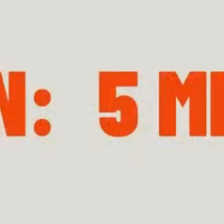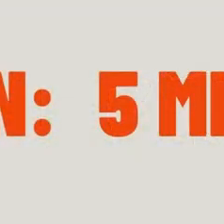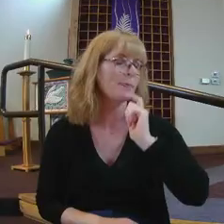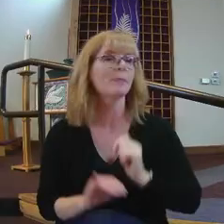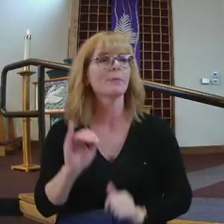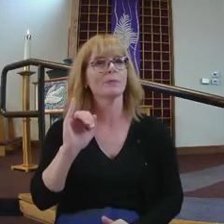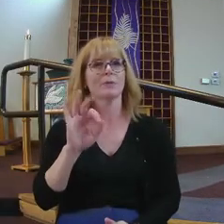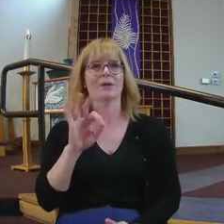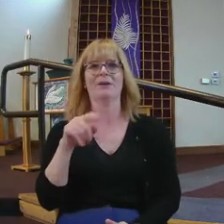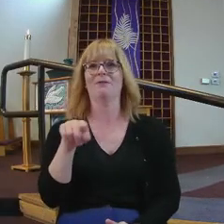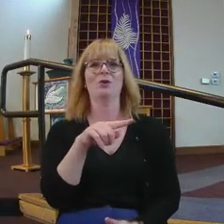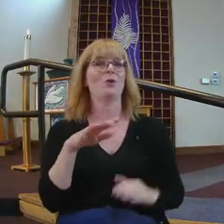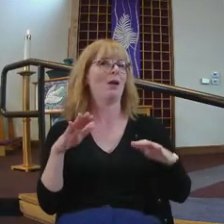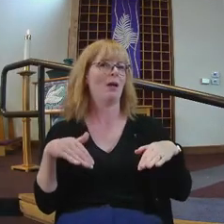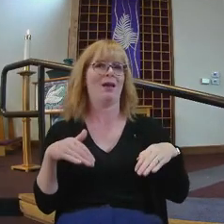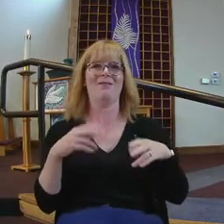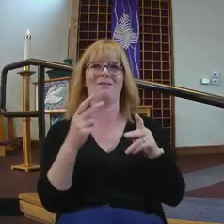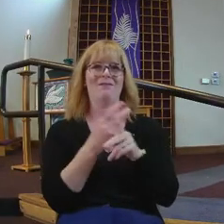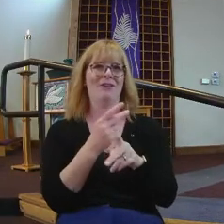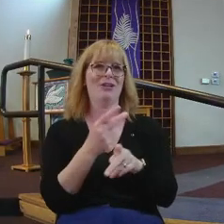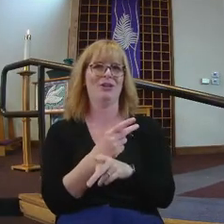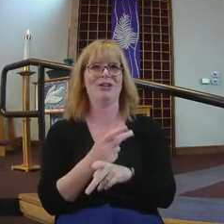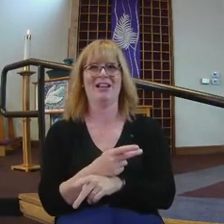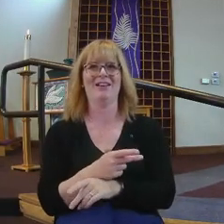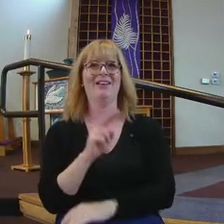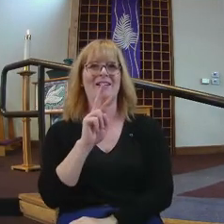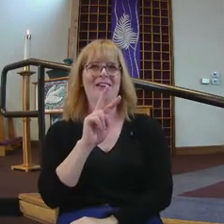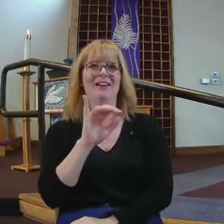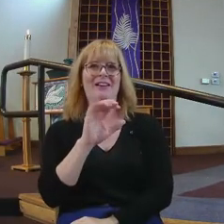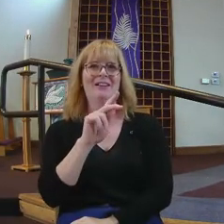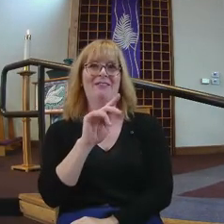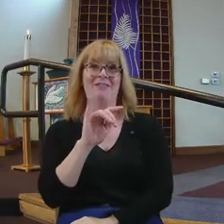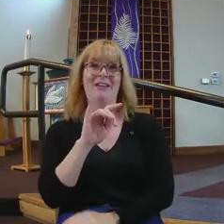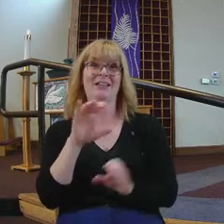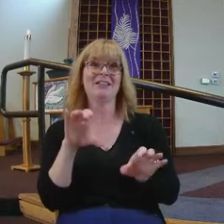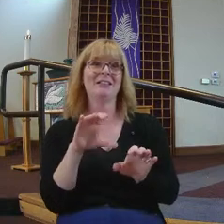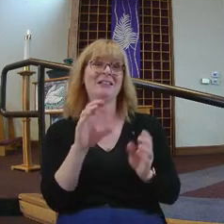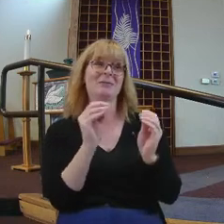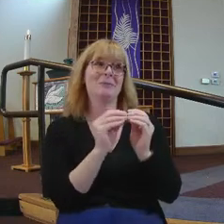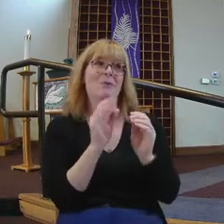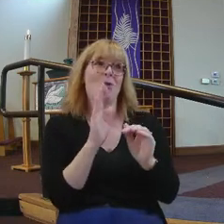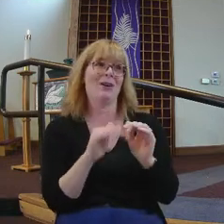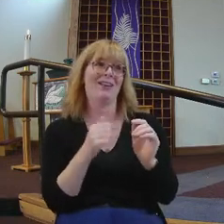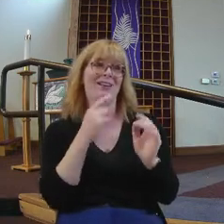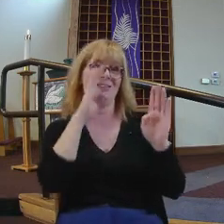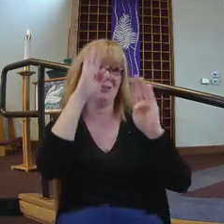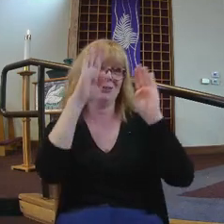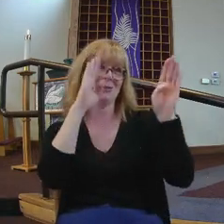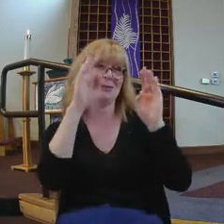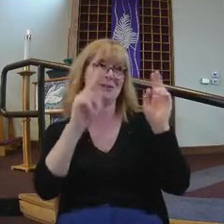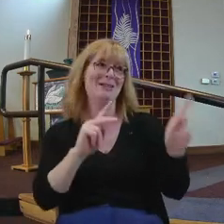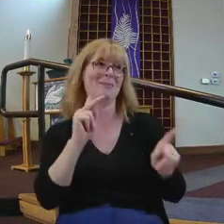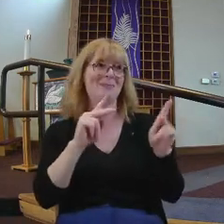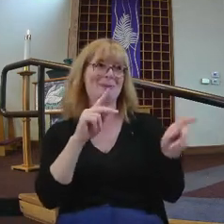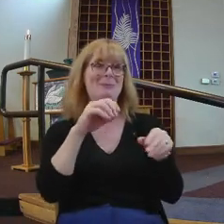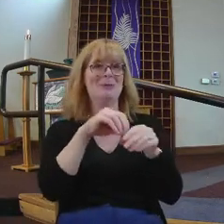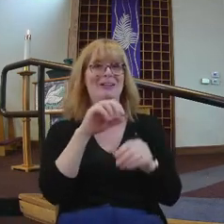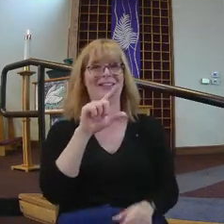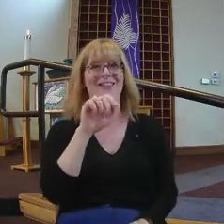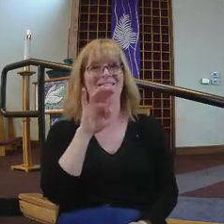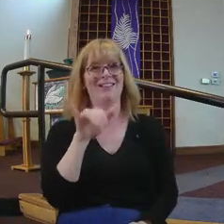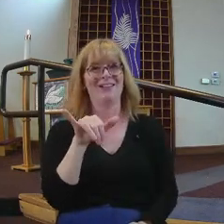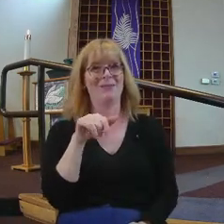So if you hadn't already figured it out, Vicky does a lot more than greet people at the connection station after worship. This woman